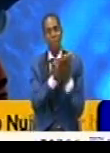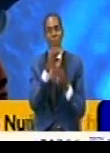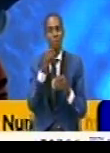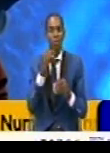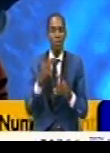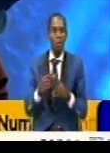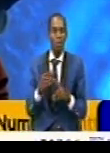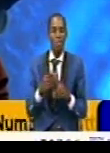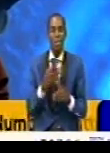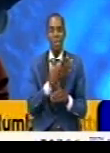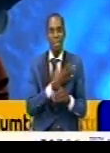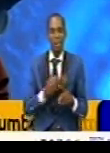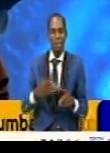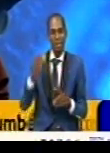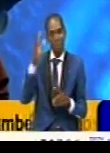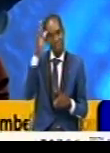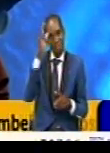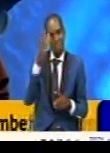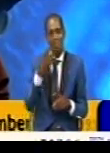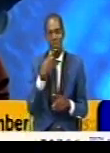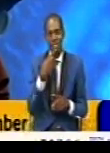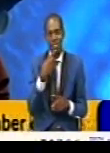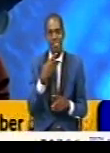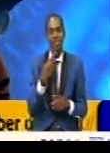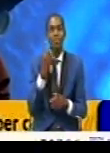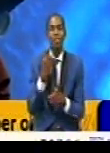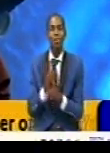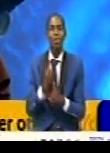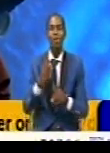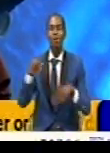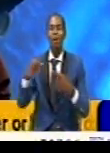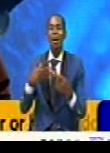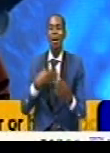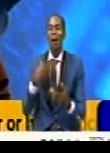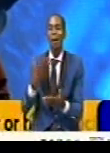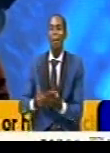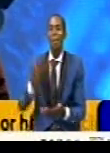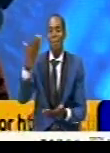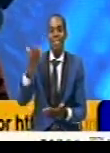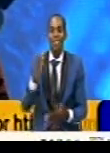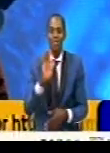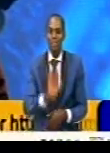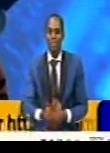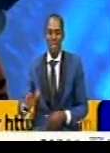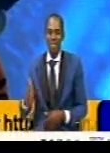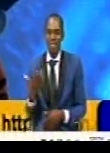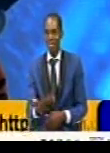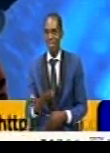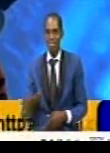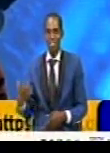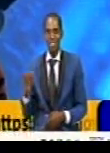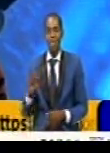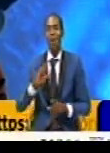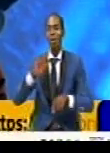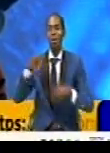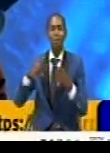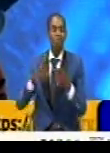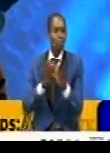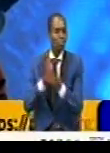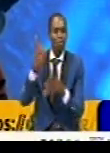John 14:14, he said he will do it. And I believe the word. And our daddy told us to go and start buying our